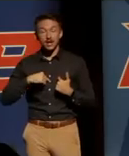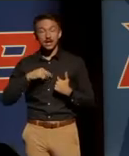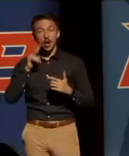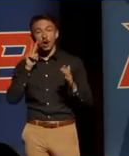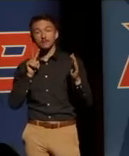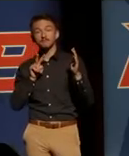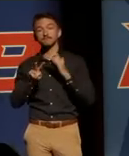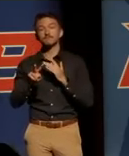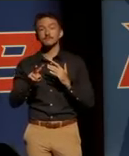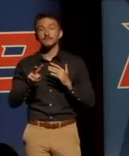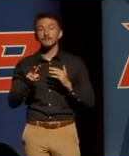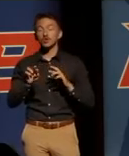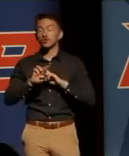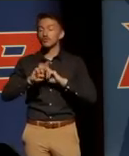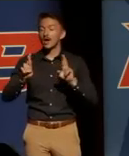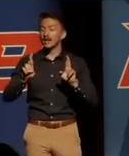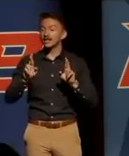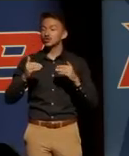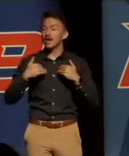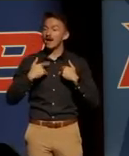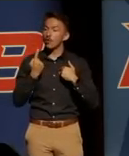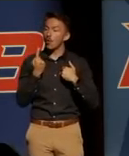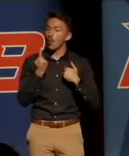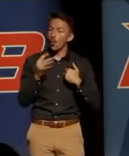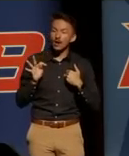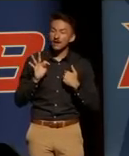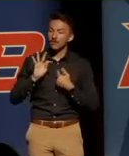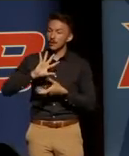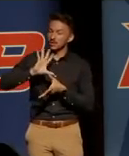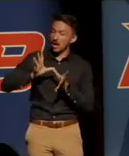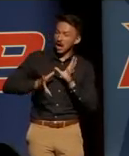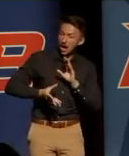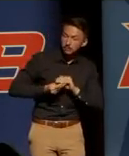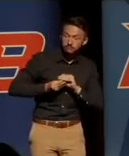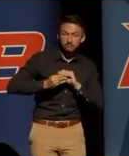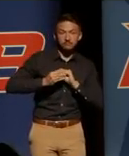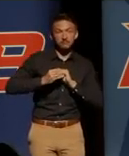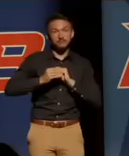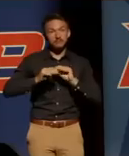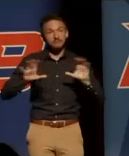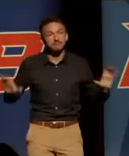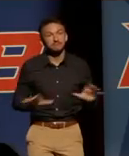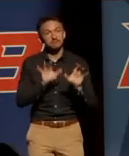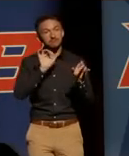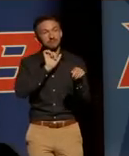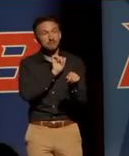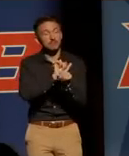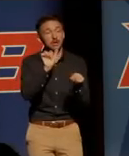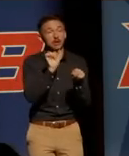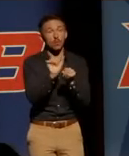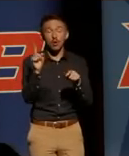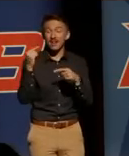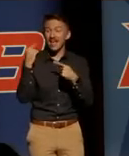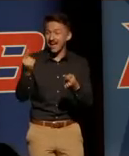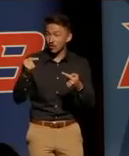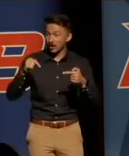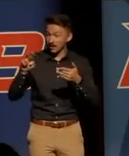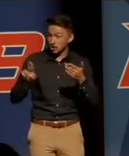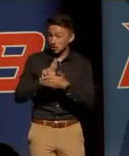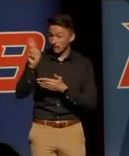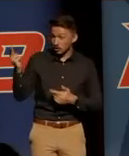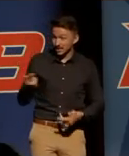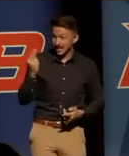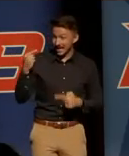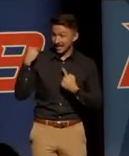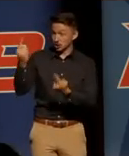comprehensive campaign in this university's history. And that's because what we